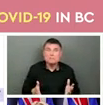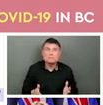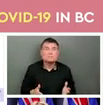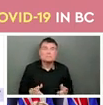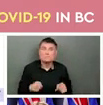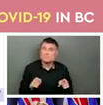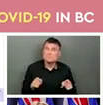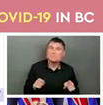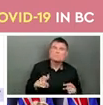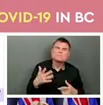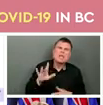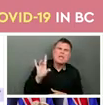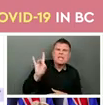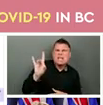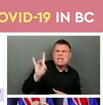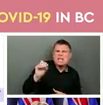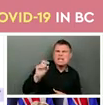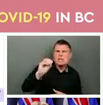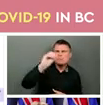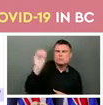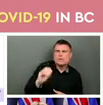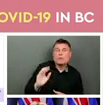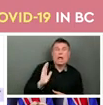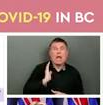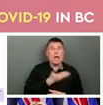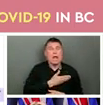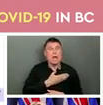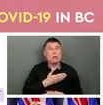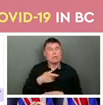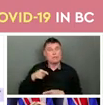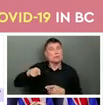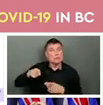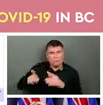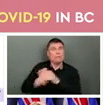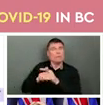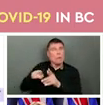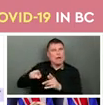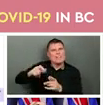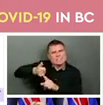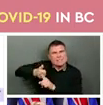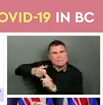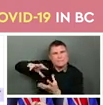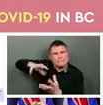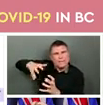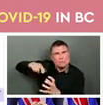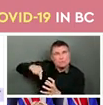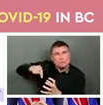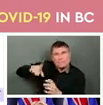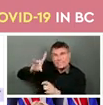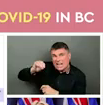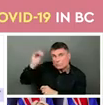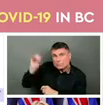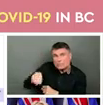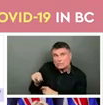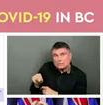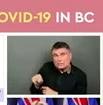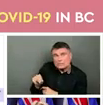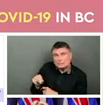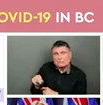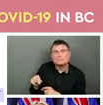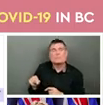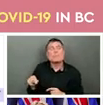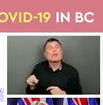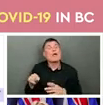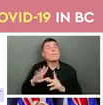of our cases across the province in all health authorities. So we know that once people, that these strains are